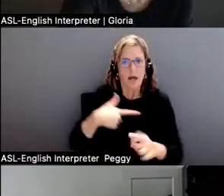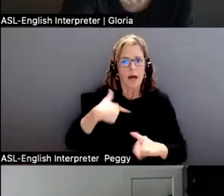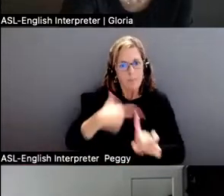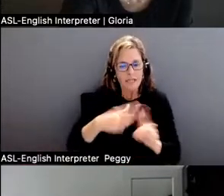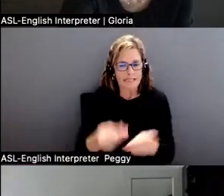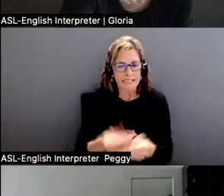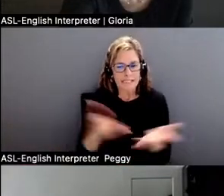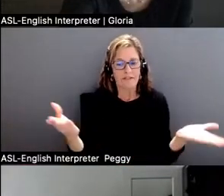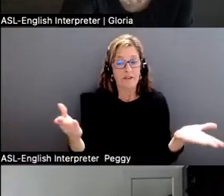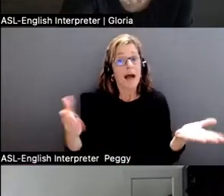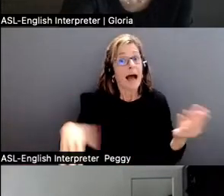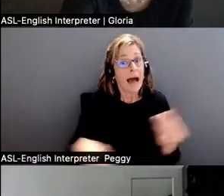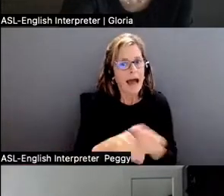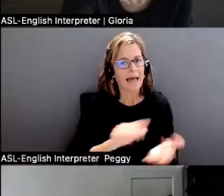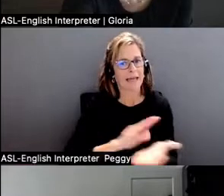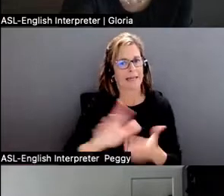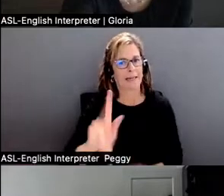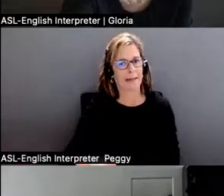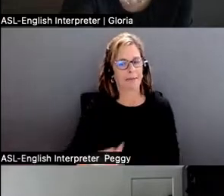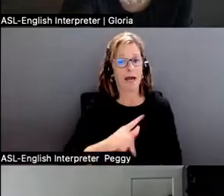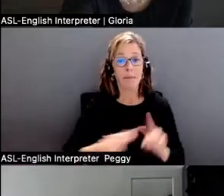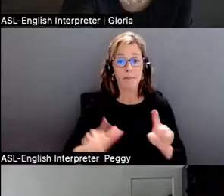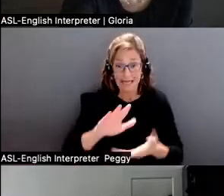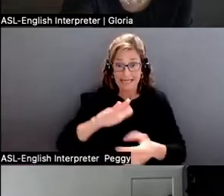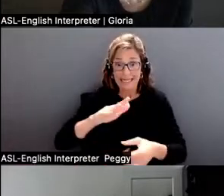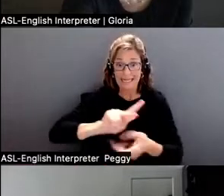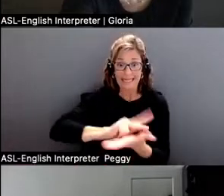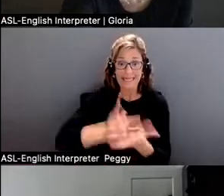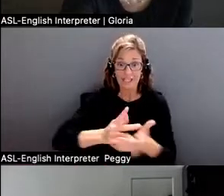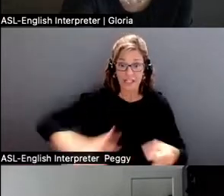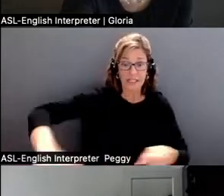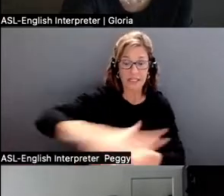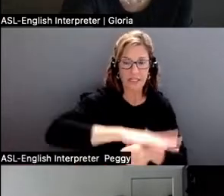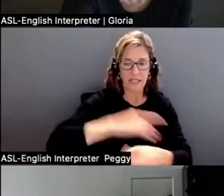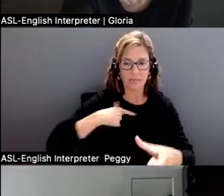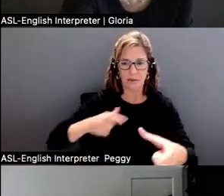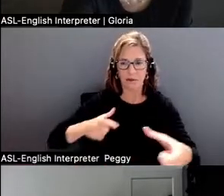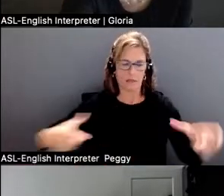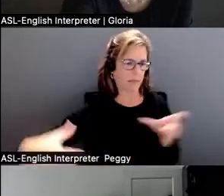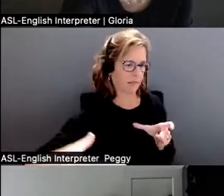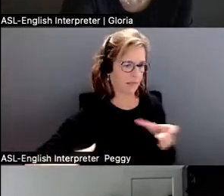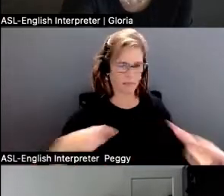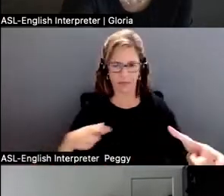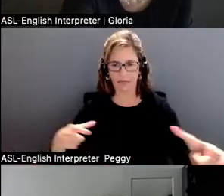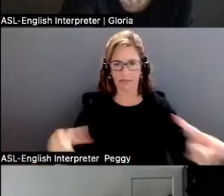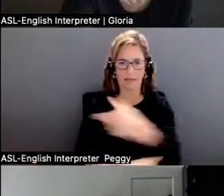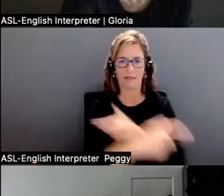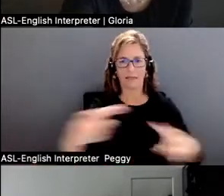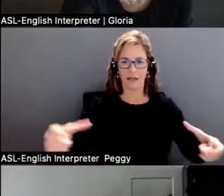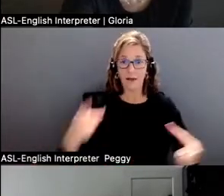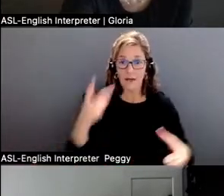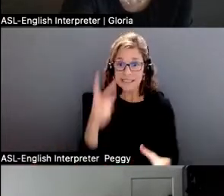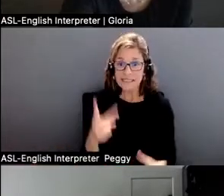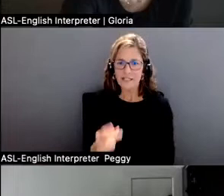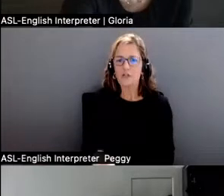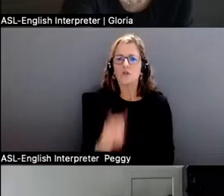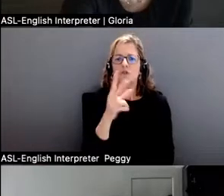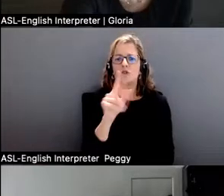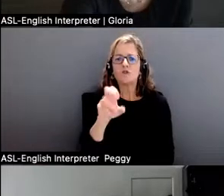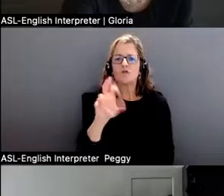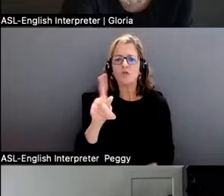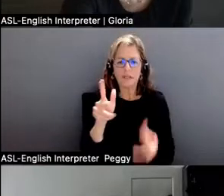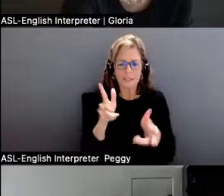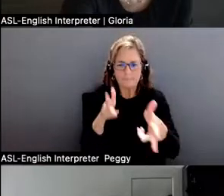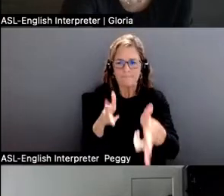often while the kitchen is changing locations around them. Do you see the one with the two trucks going side by